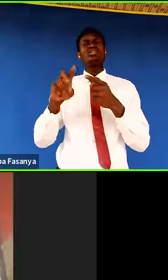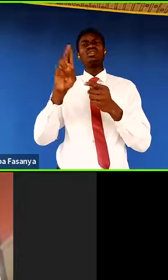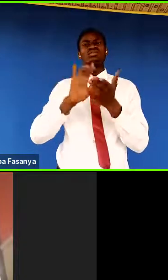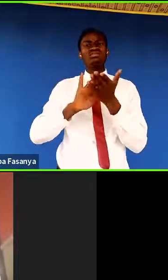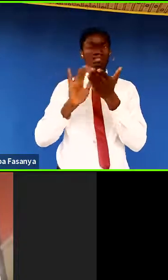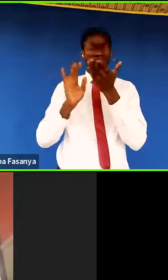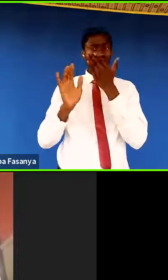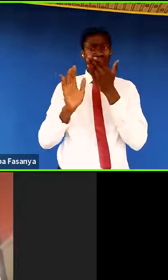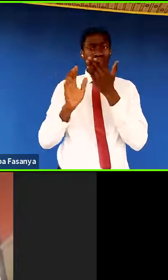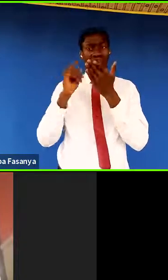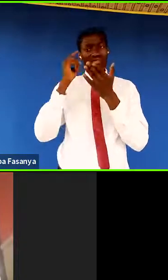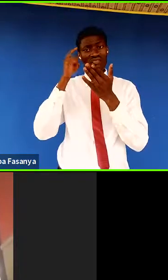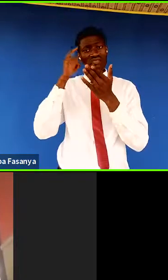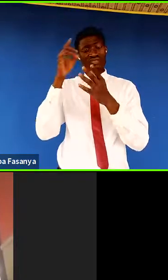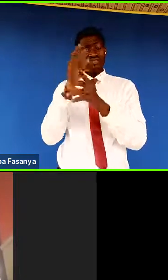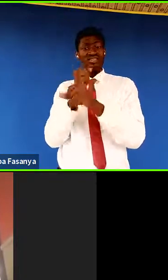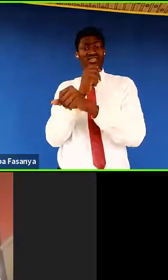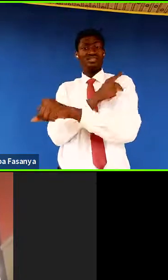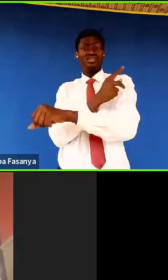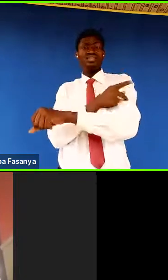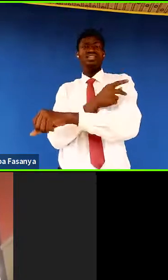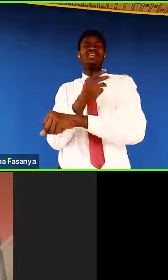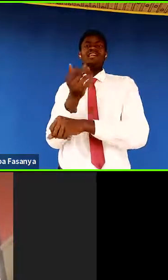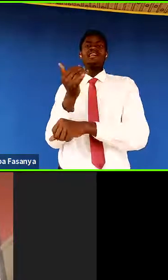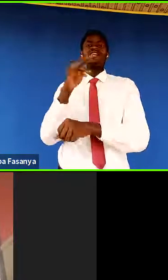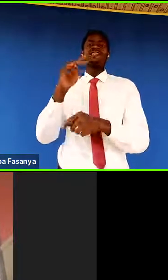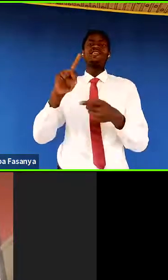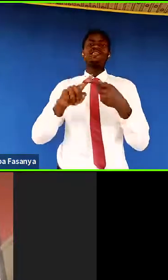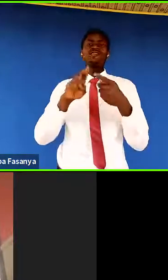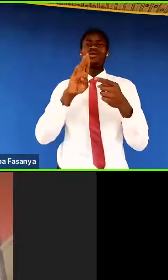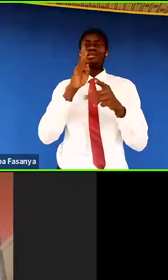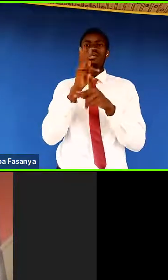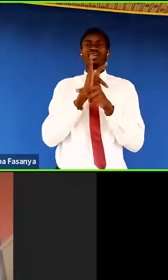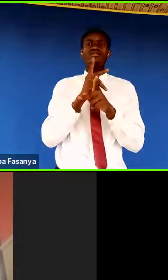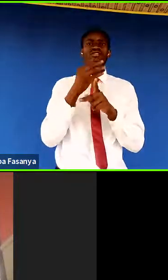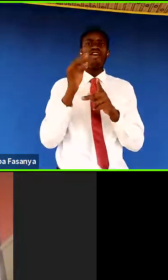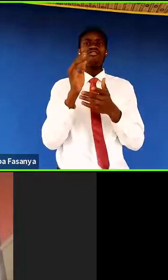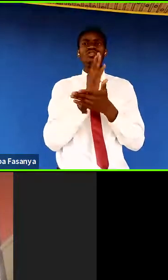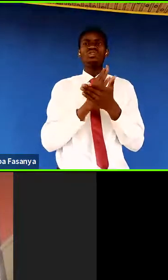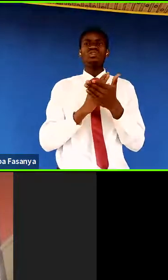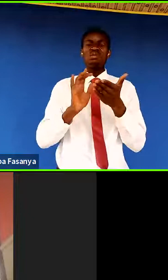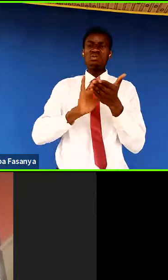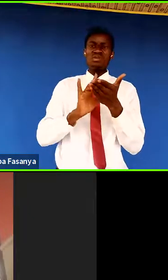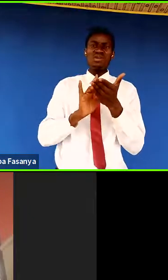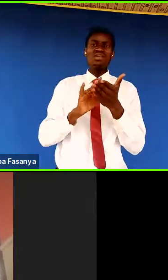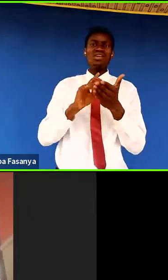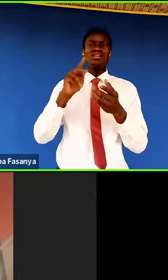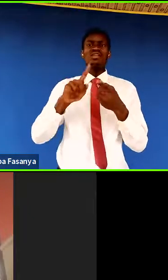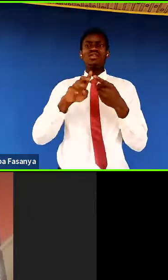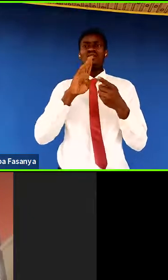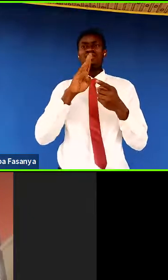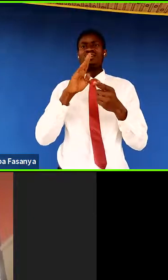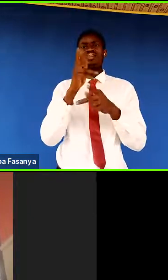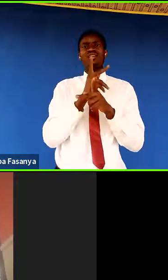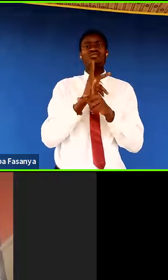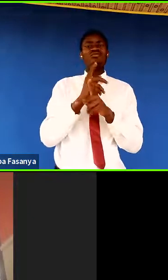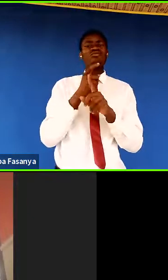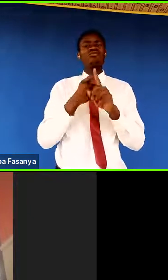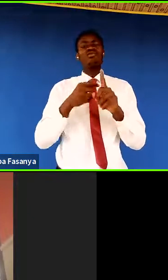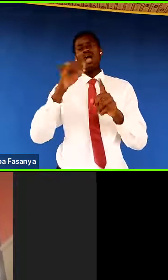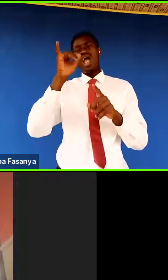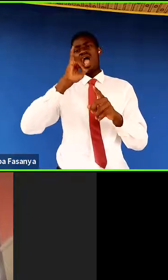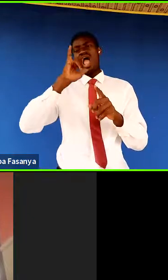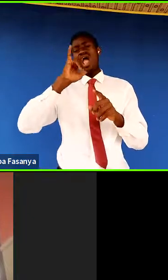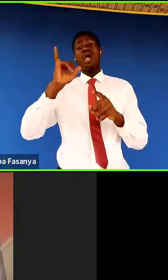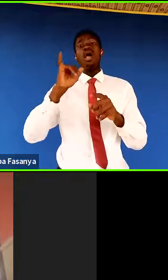that you use. You should be careful of alcohol. You should be careful of smoking. And for men as well, antidepressants